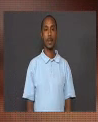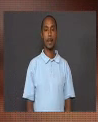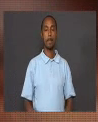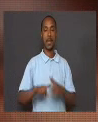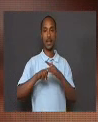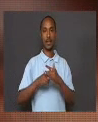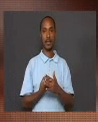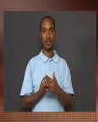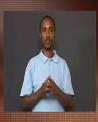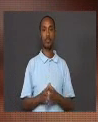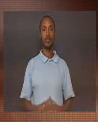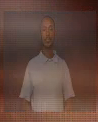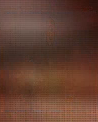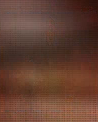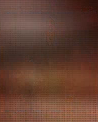Begin.